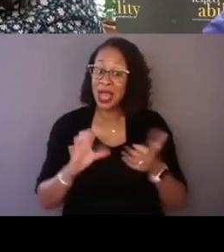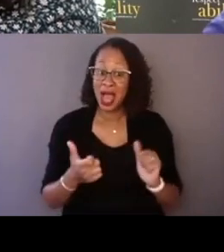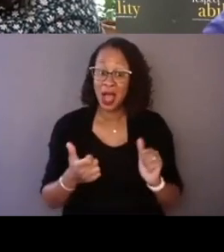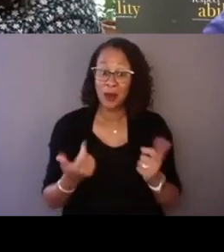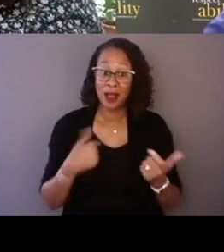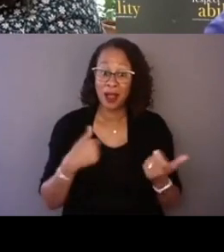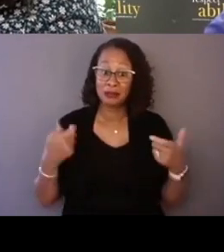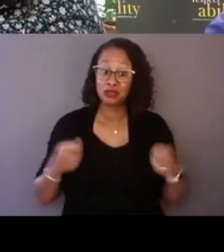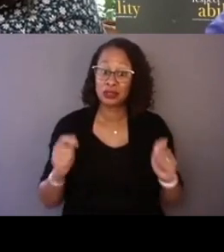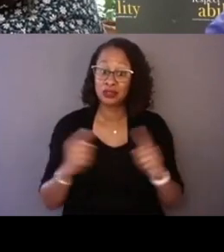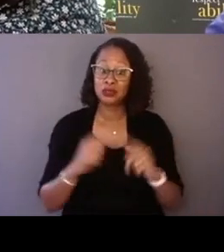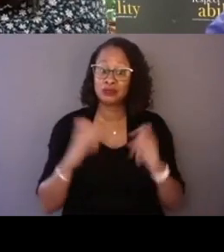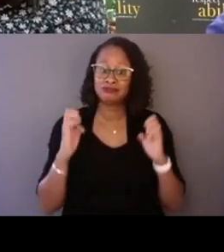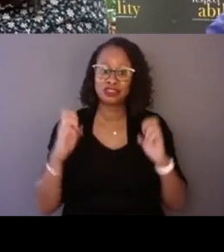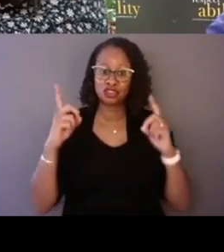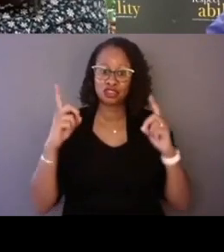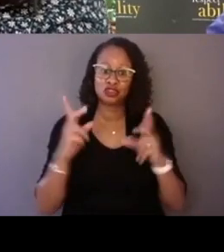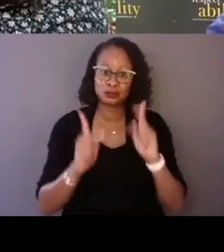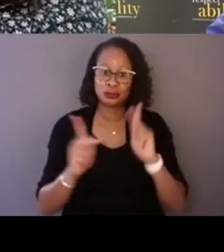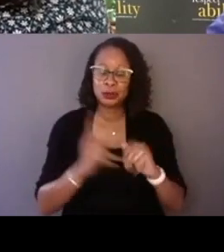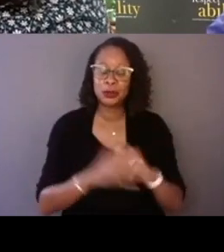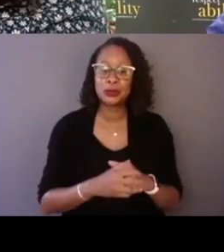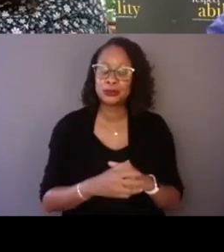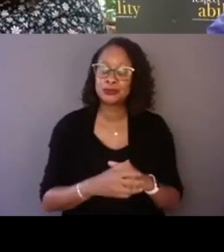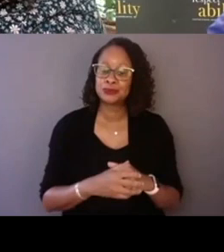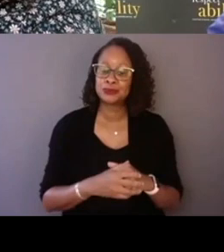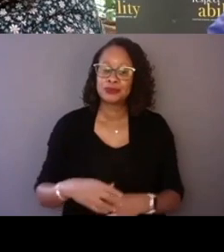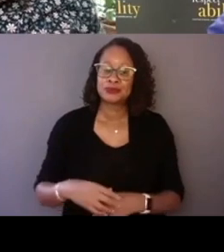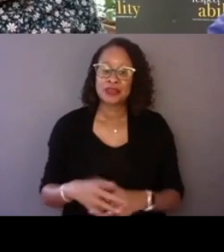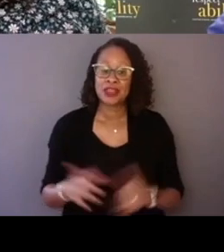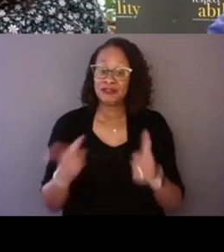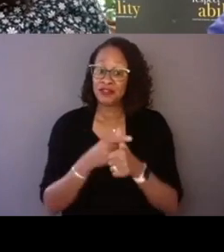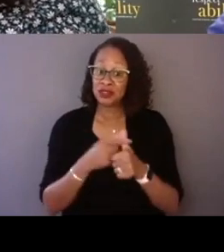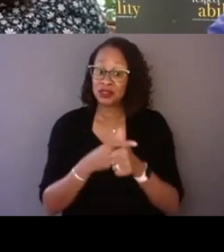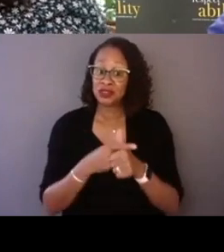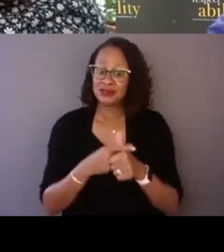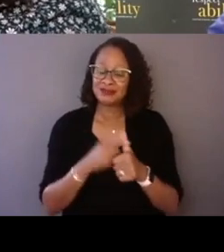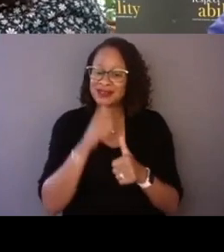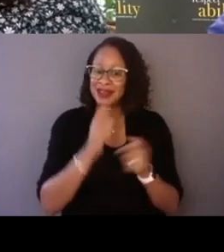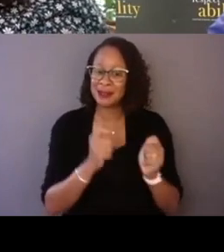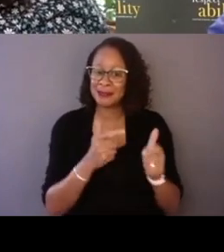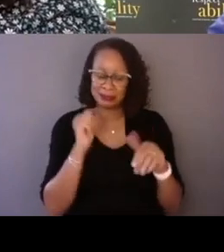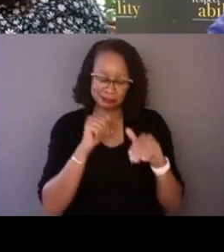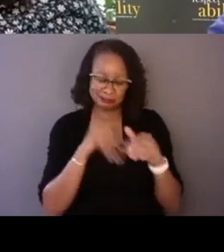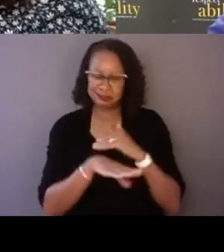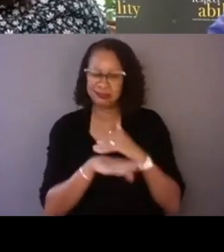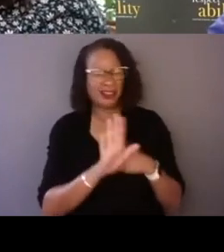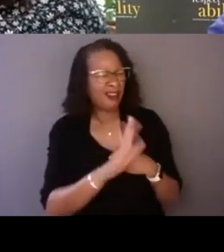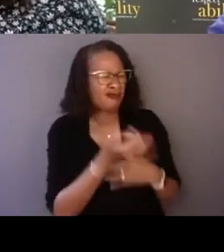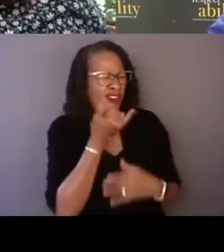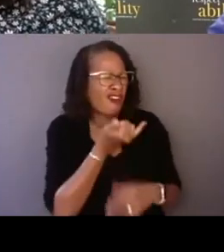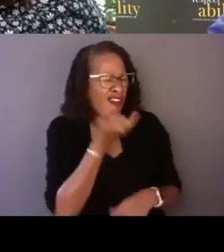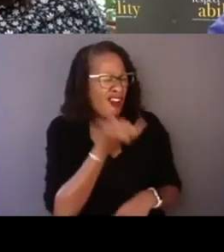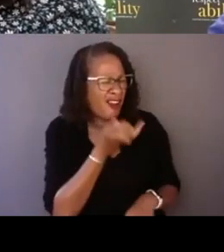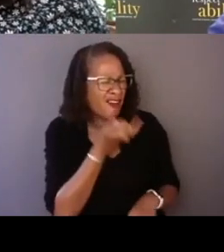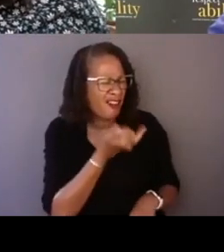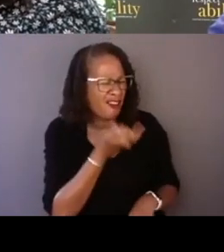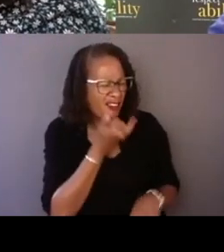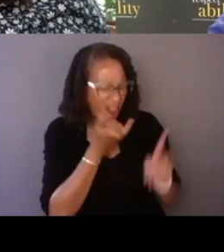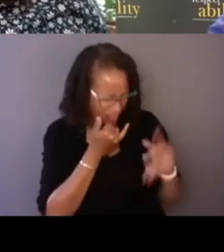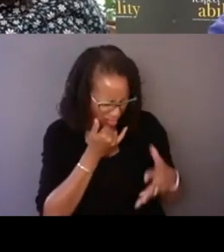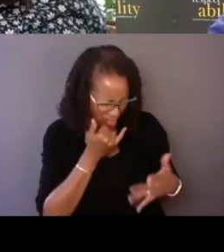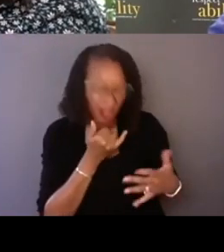to educate people is by first not immediately going in and saying you're doing this wrong, doing that